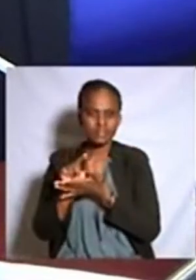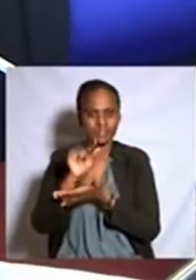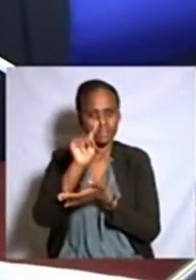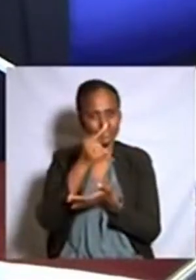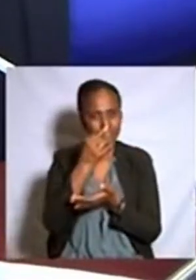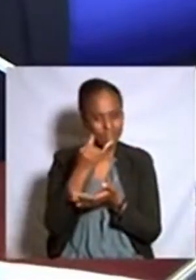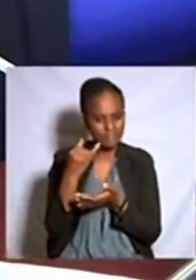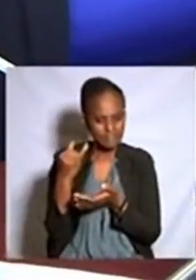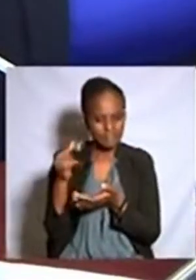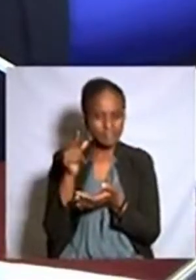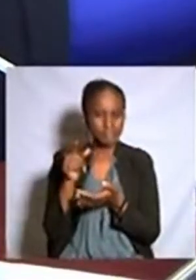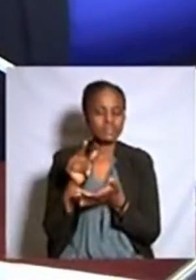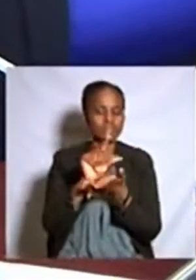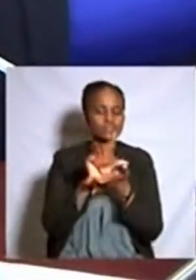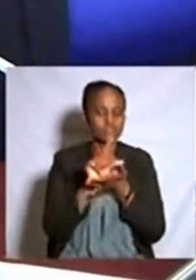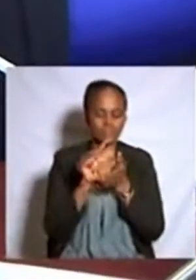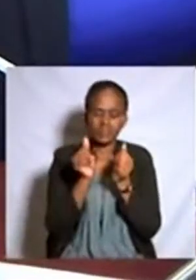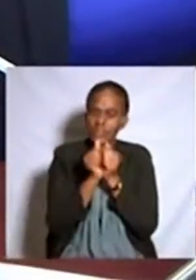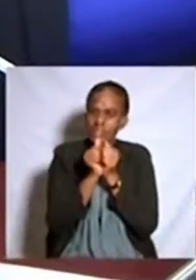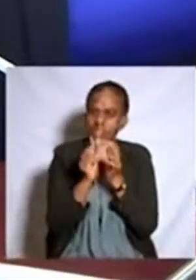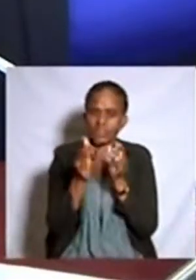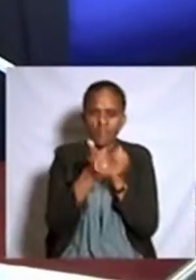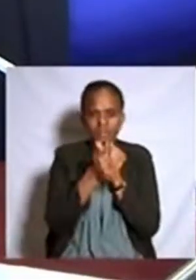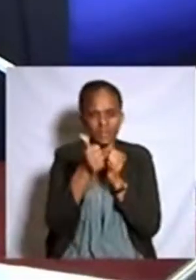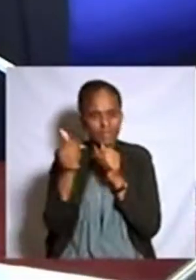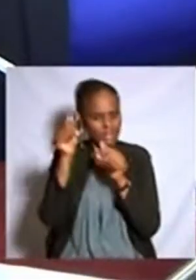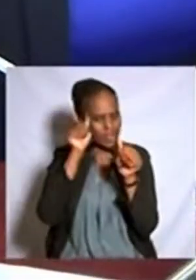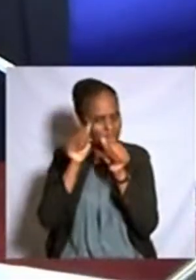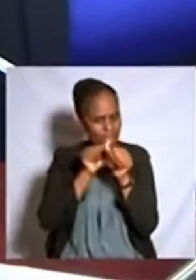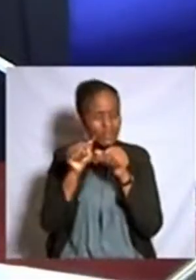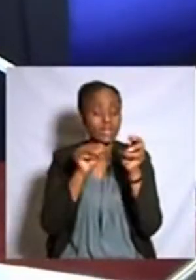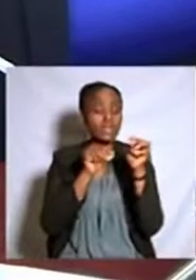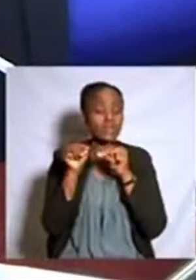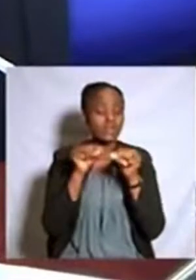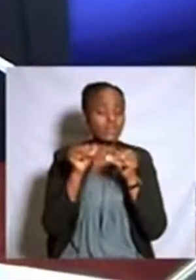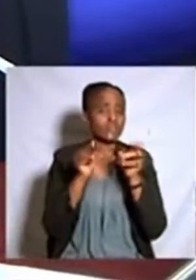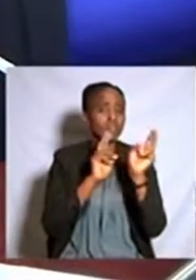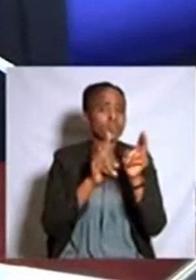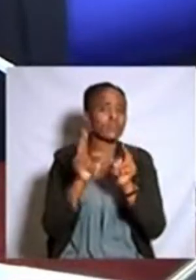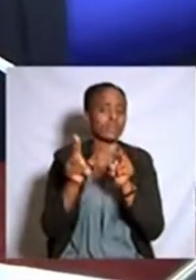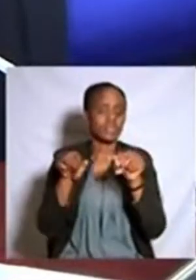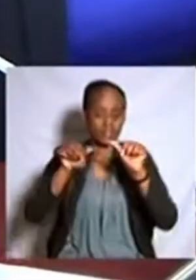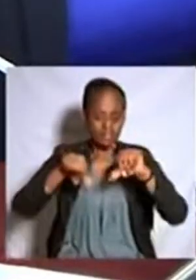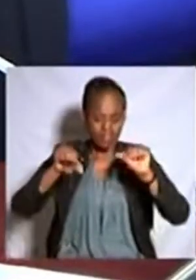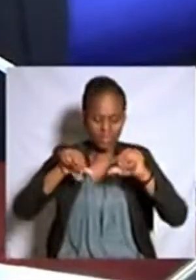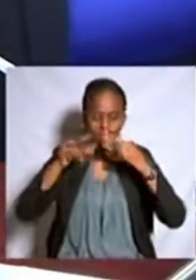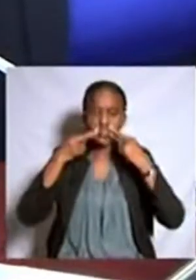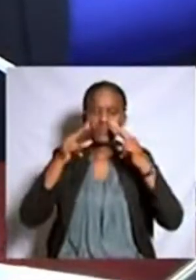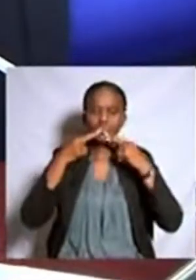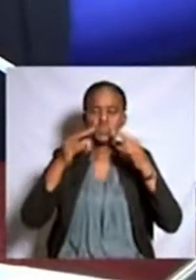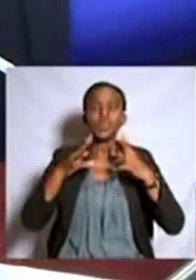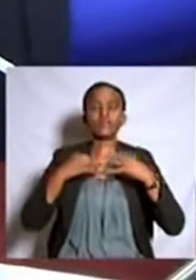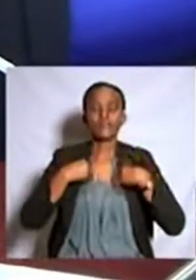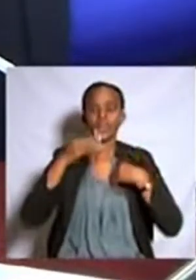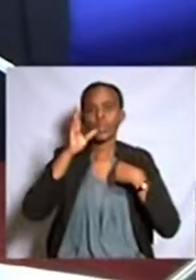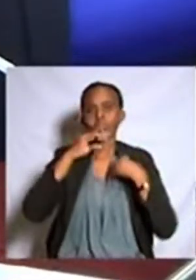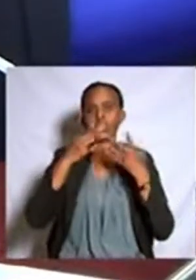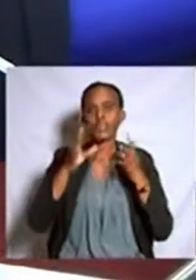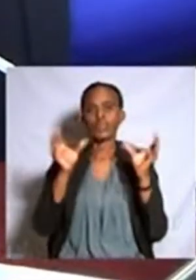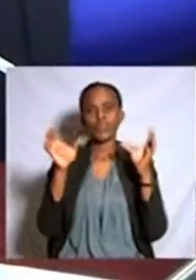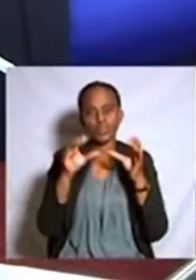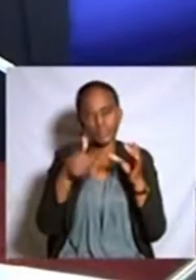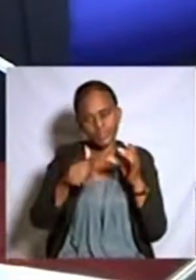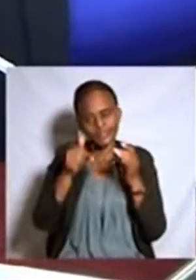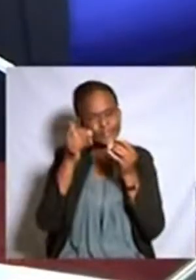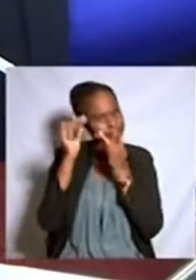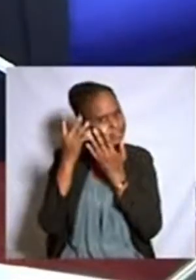Chair, is the mortgages without collateral. The management response, Chair, is the audit finding is acknowledged. The committee may wish